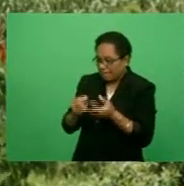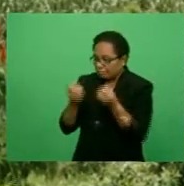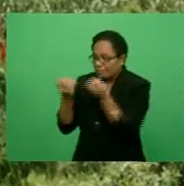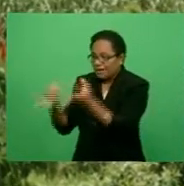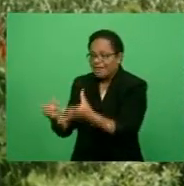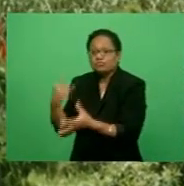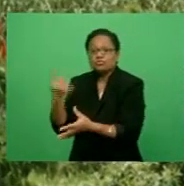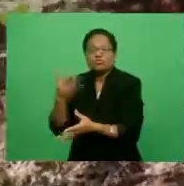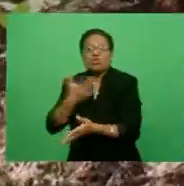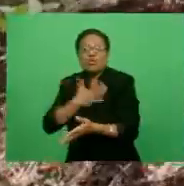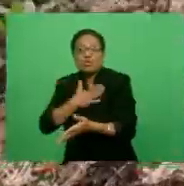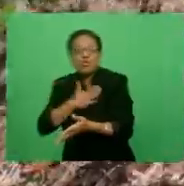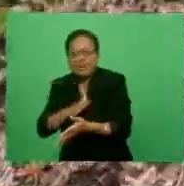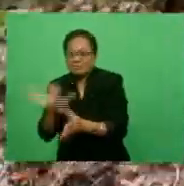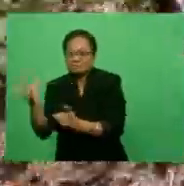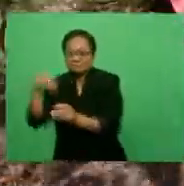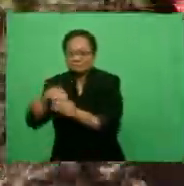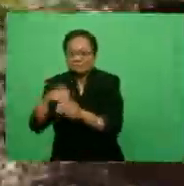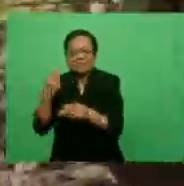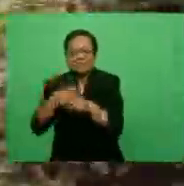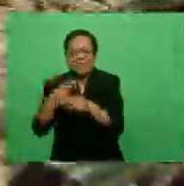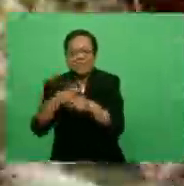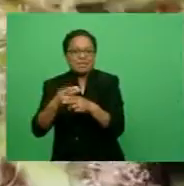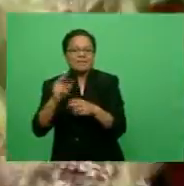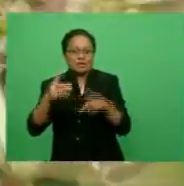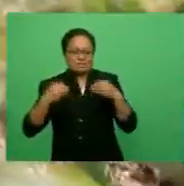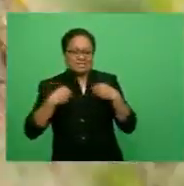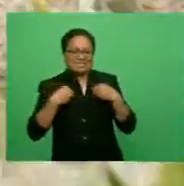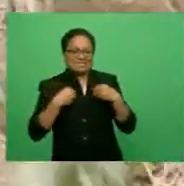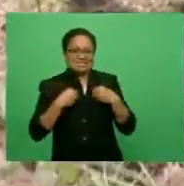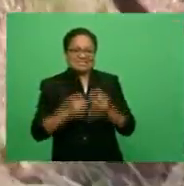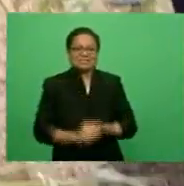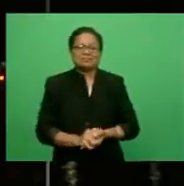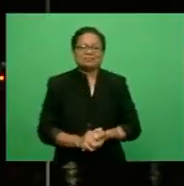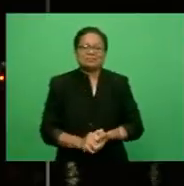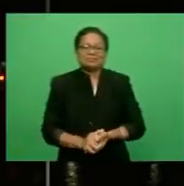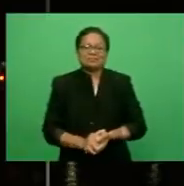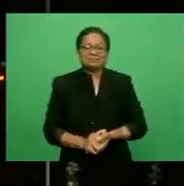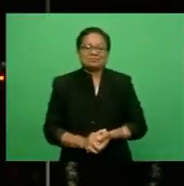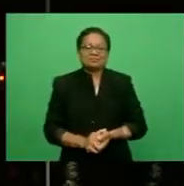and help the sector grow. Saini Animbola, FBC News.